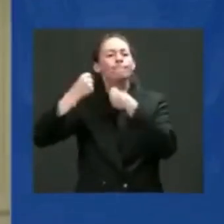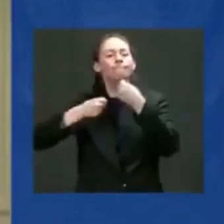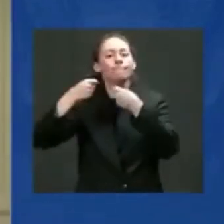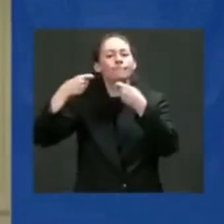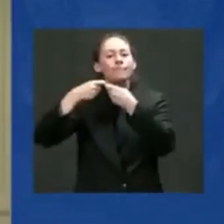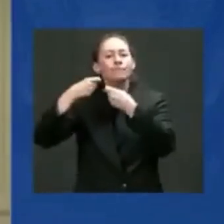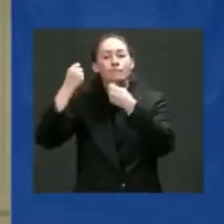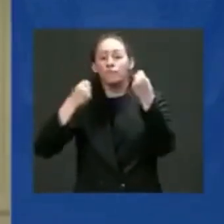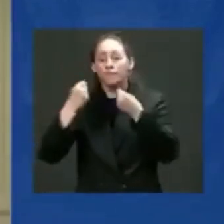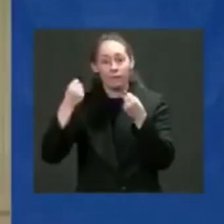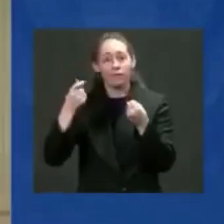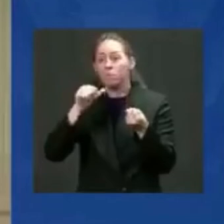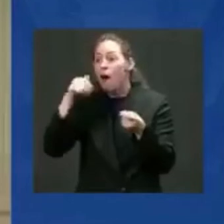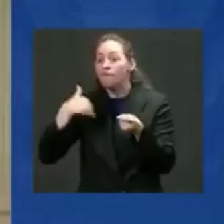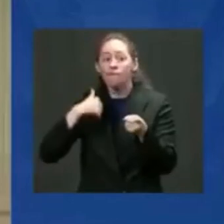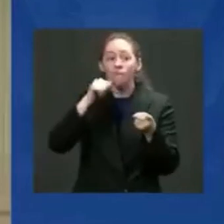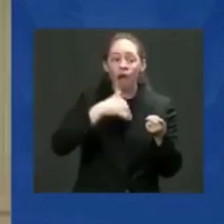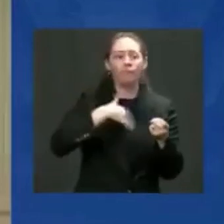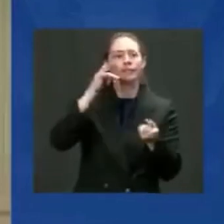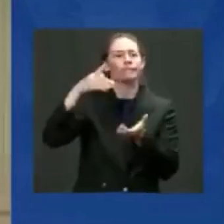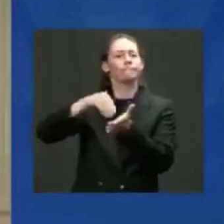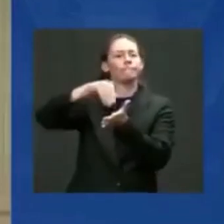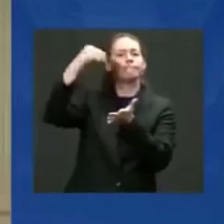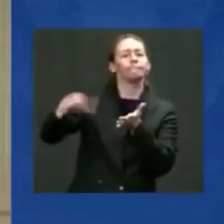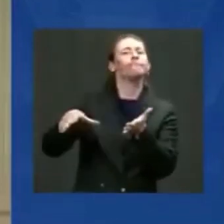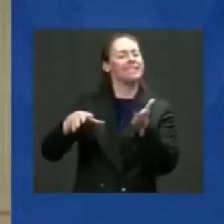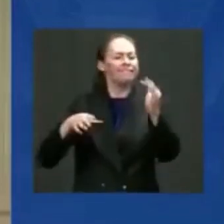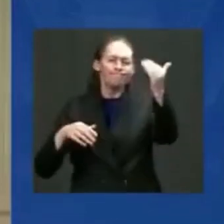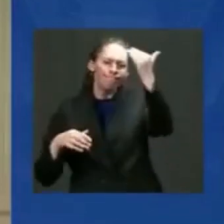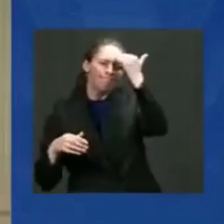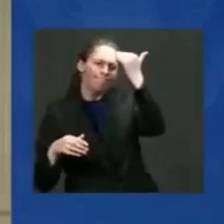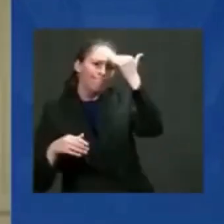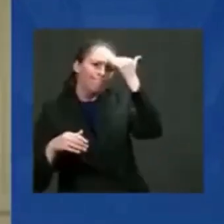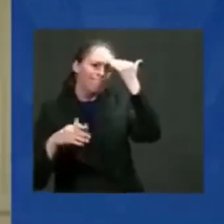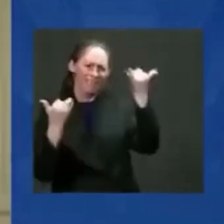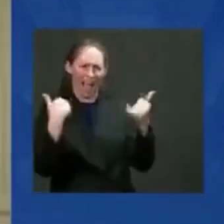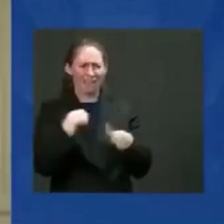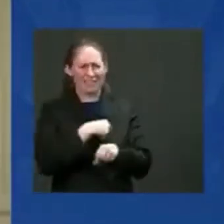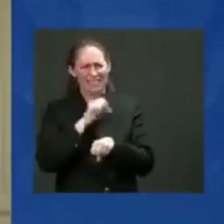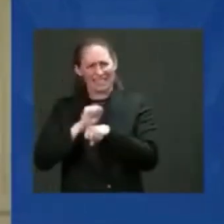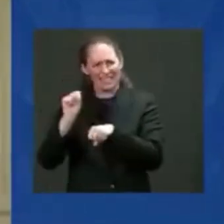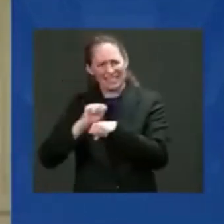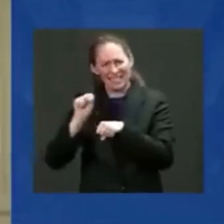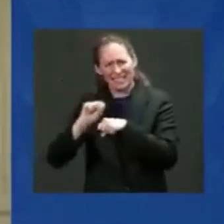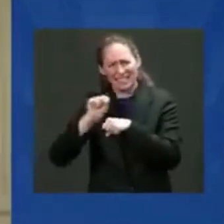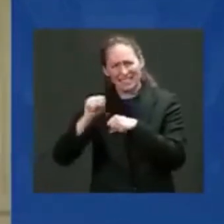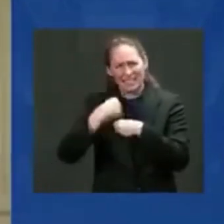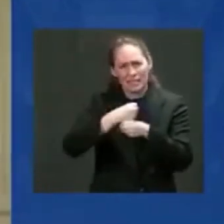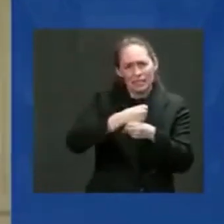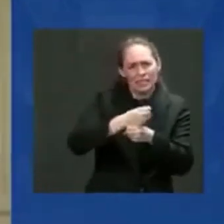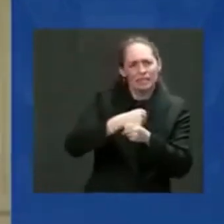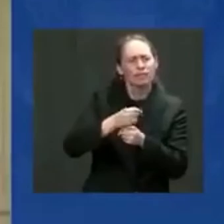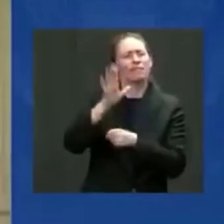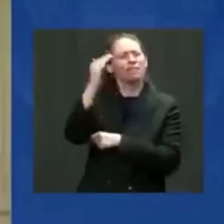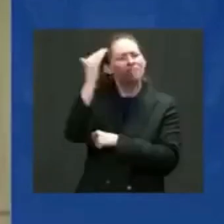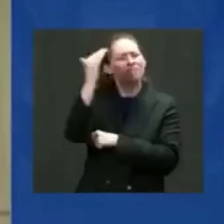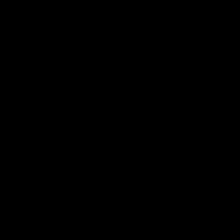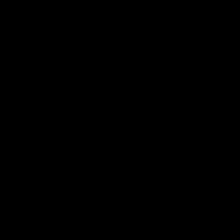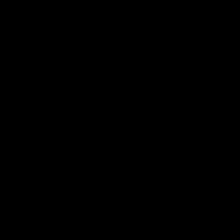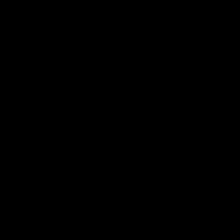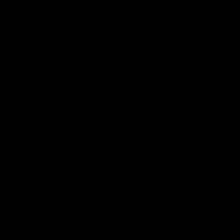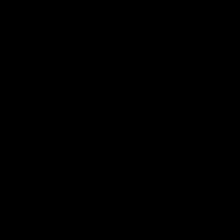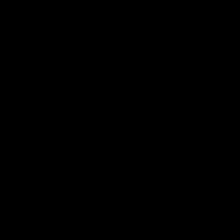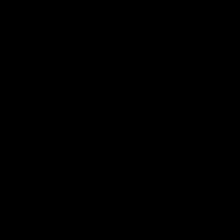challenge. My administration is doing everything we can to address it. But again, these disruptions are temporary.